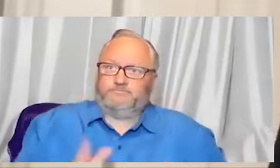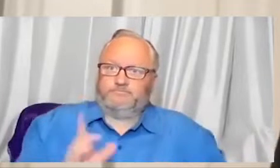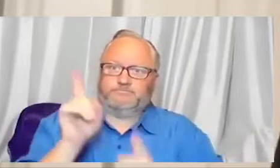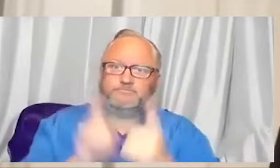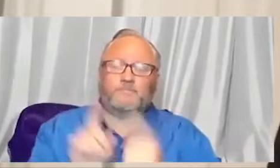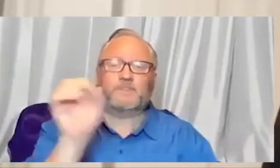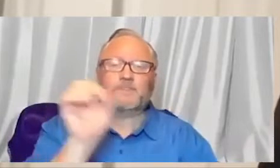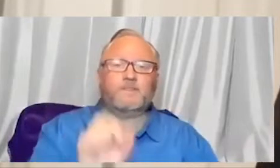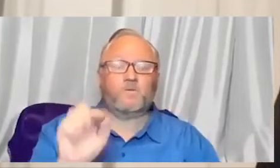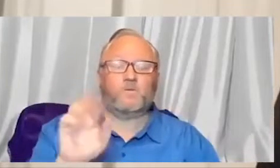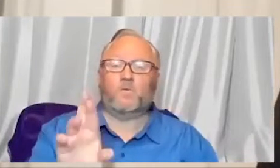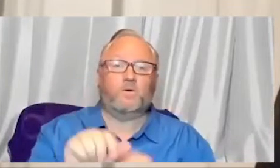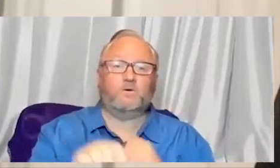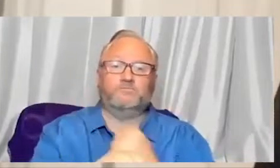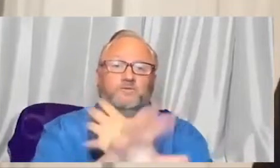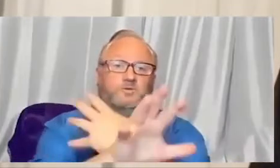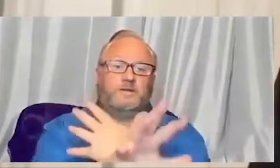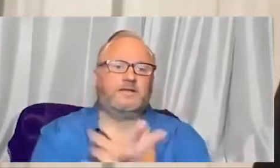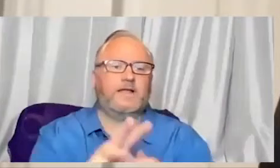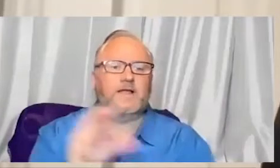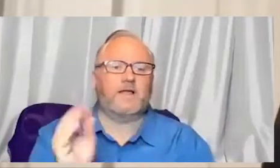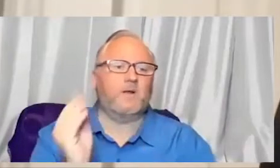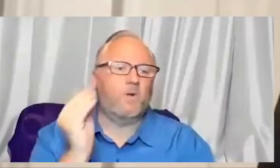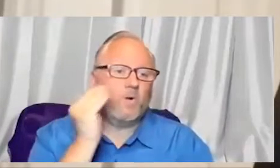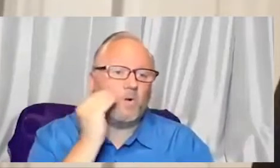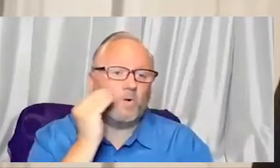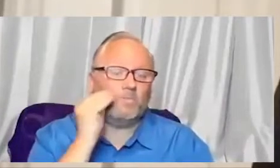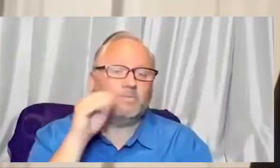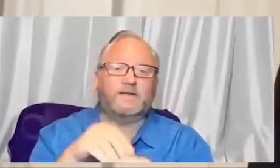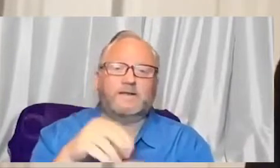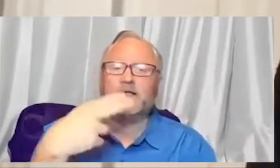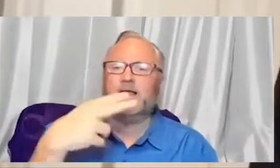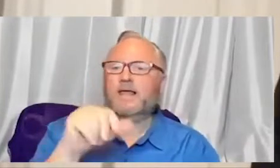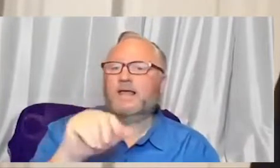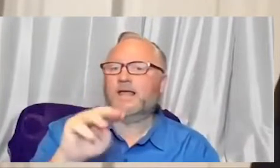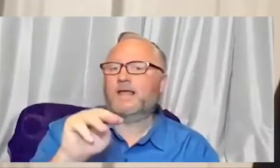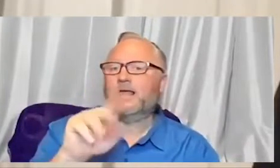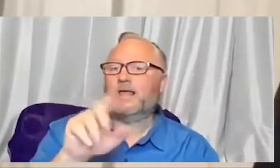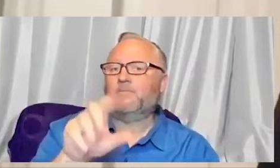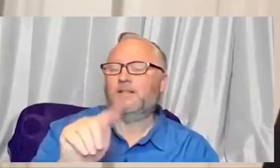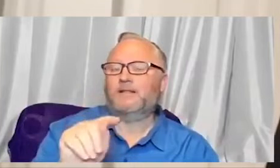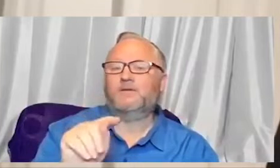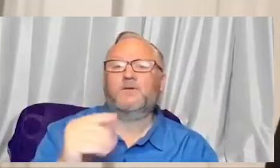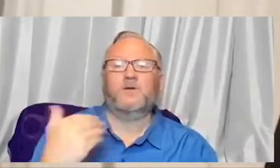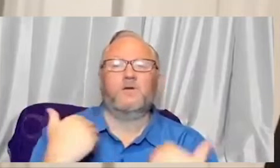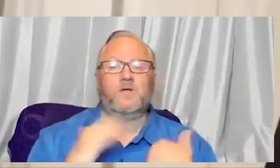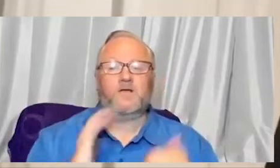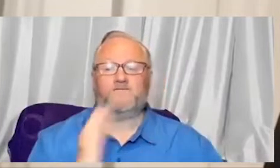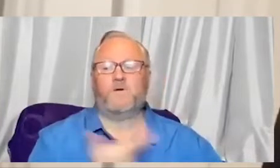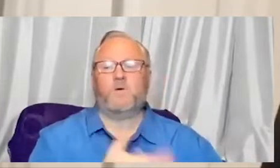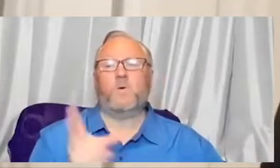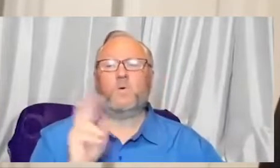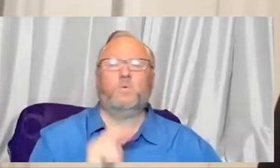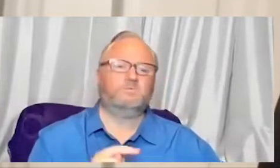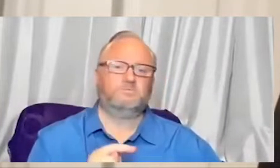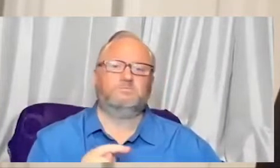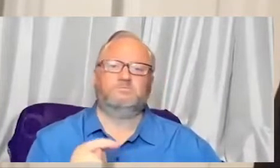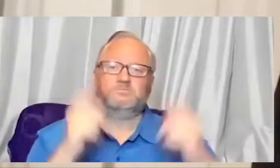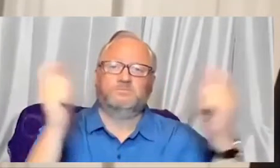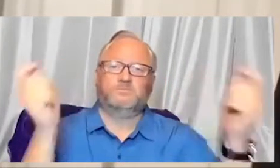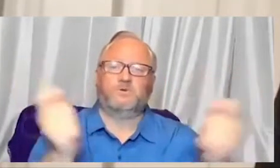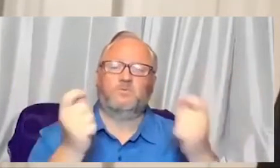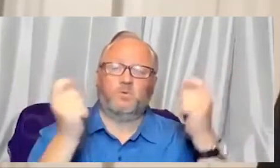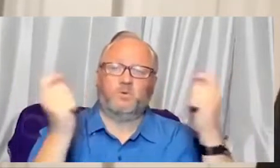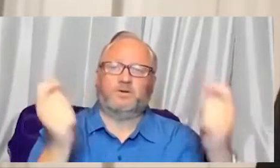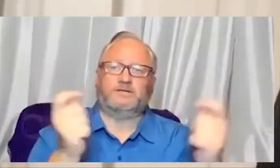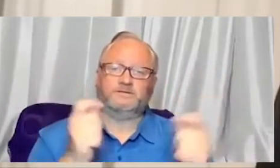or virtually, and in home and hamlet, we hold our own embodied ceremonies, pouring as